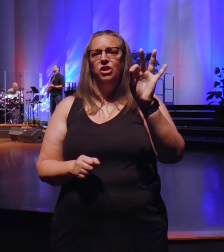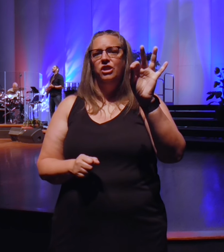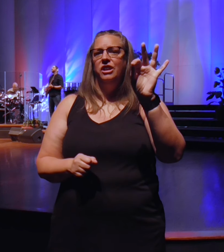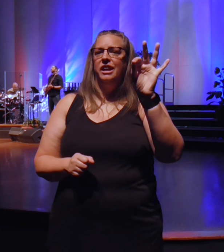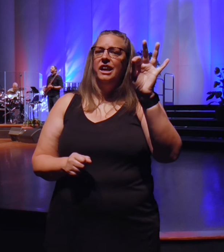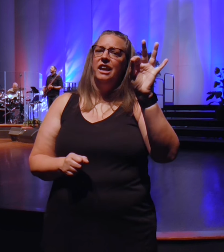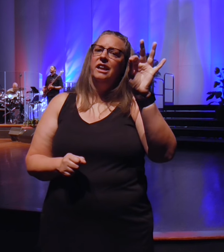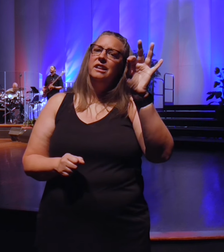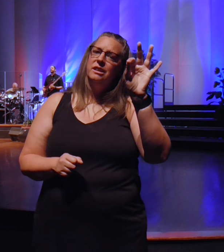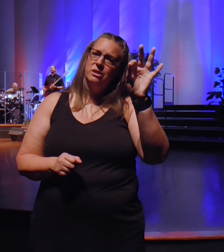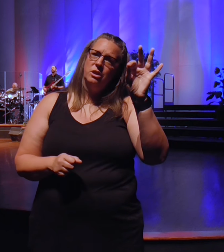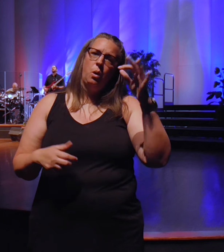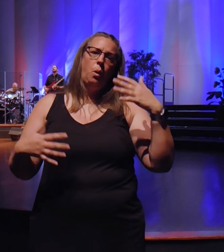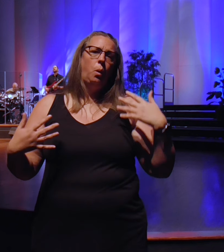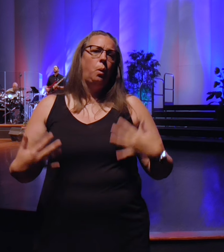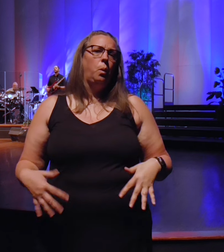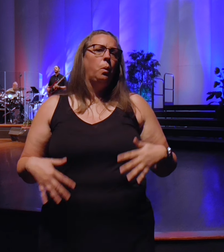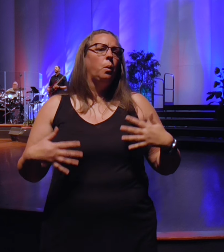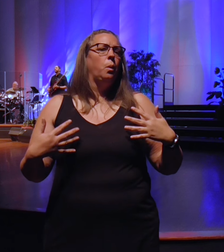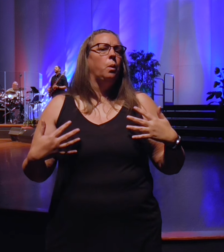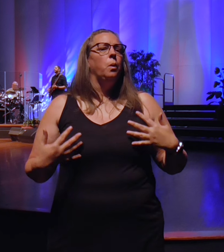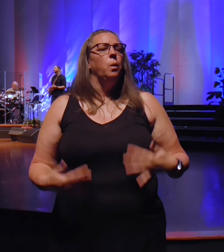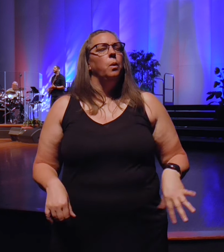Spirit, oh,